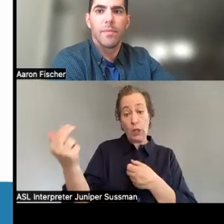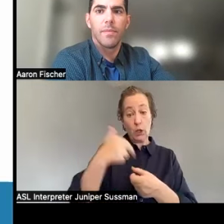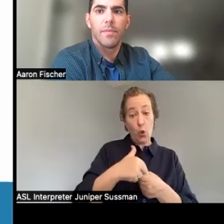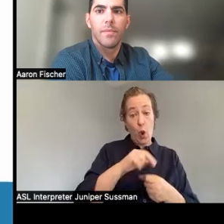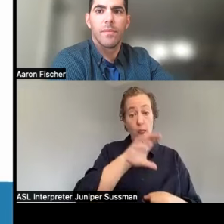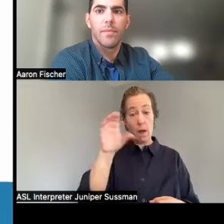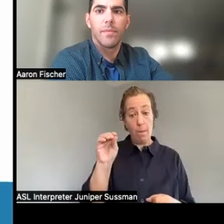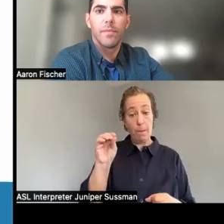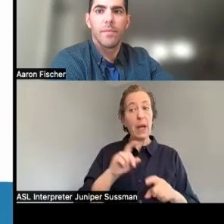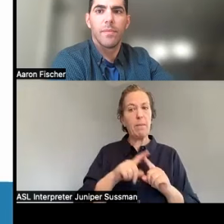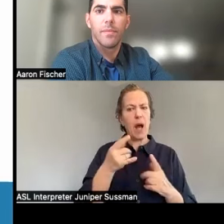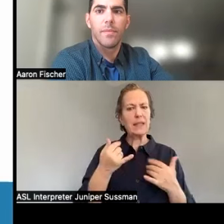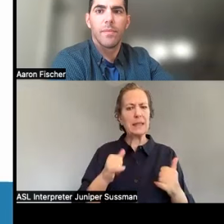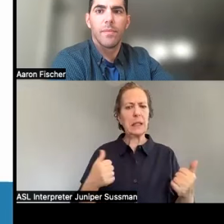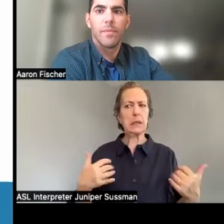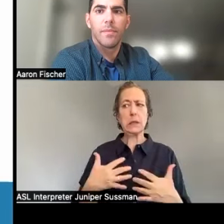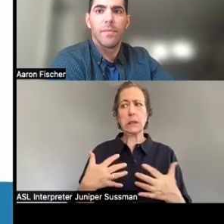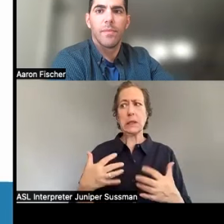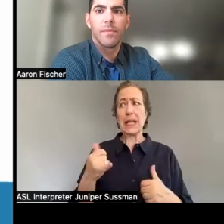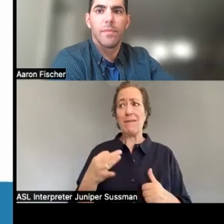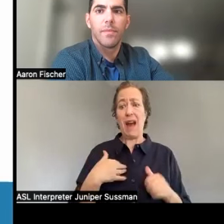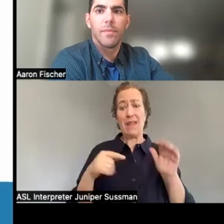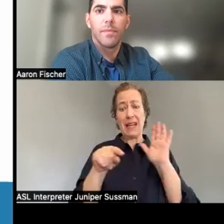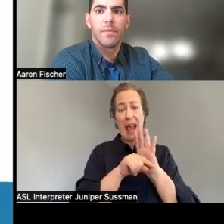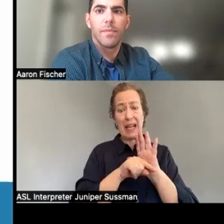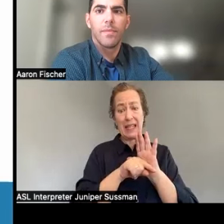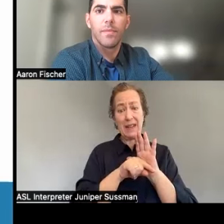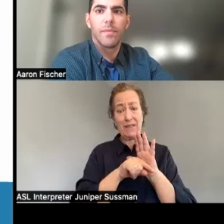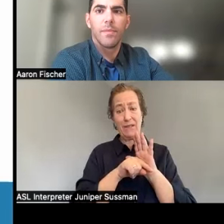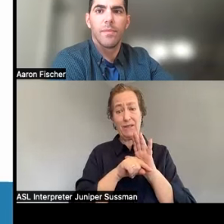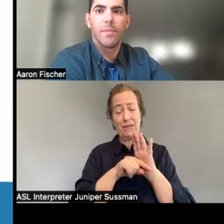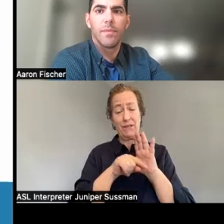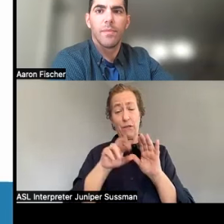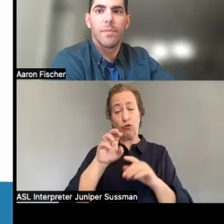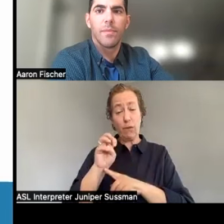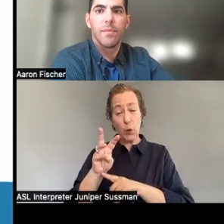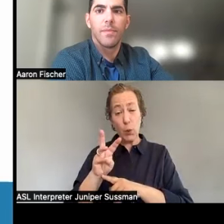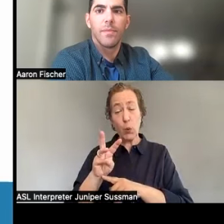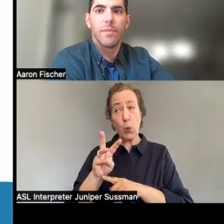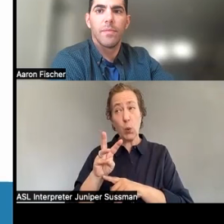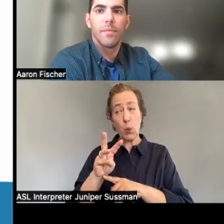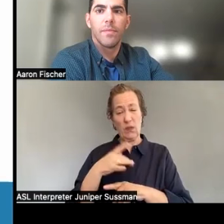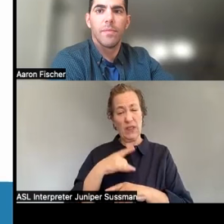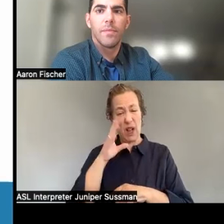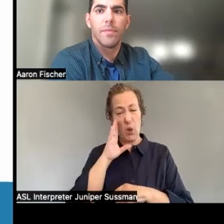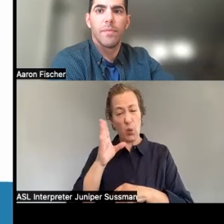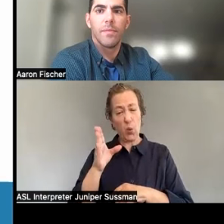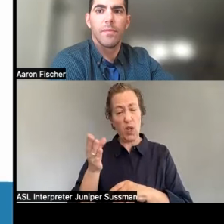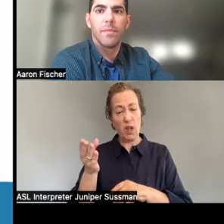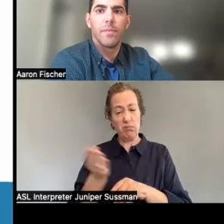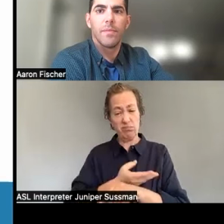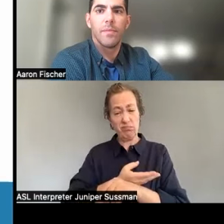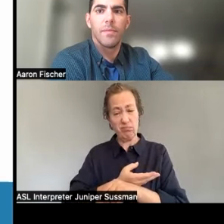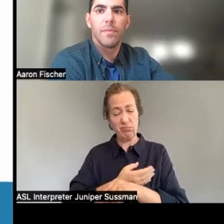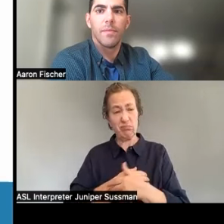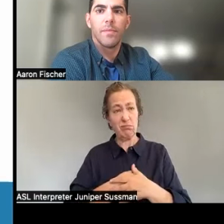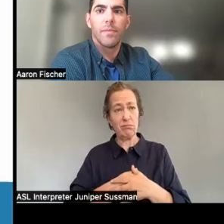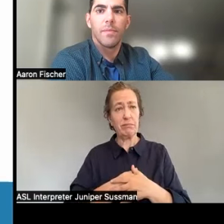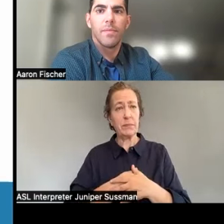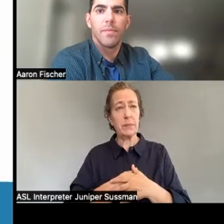now fears a bad review and even termination for not being able to keep up. She comes to the health center complaining